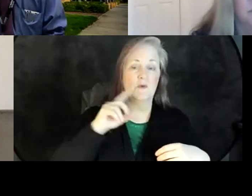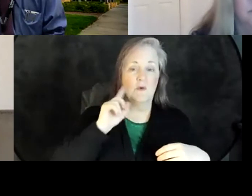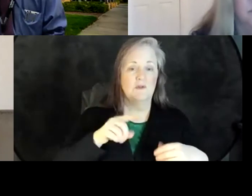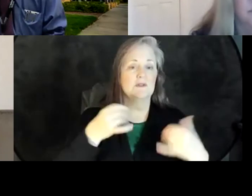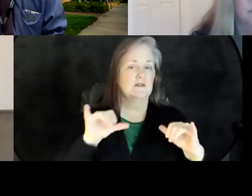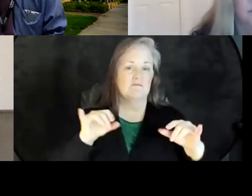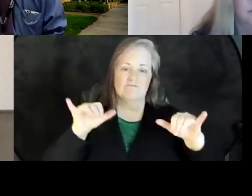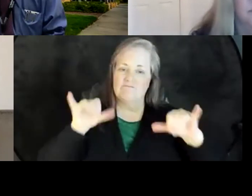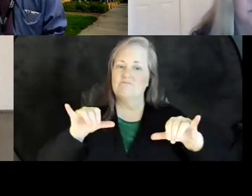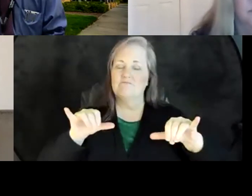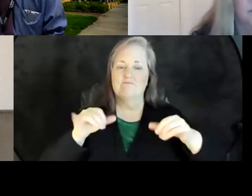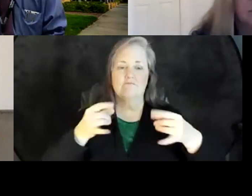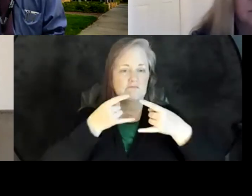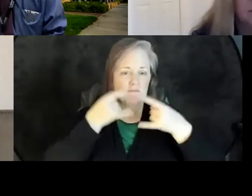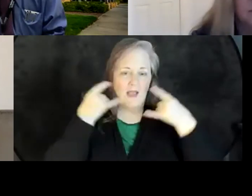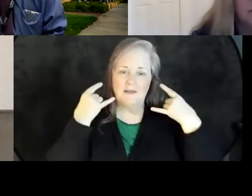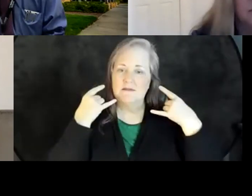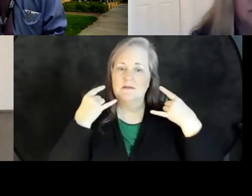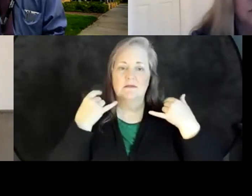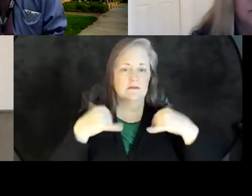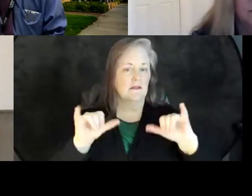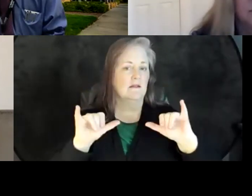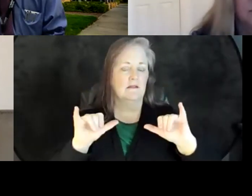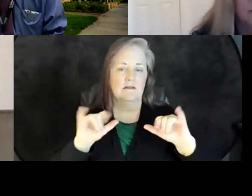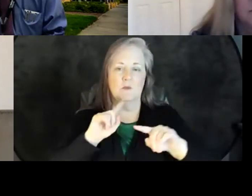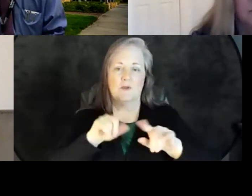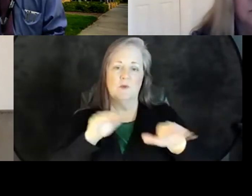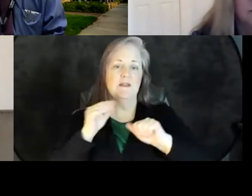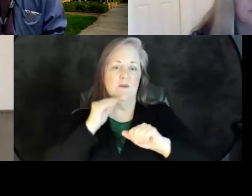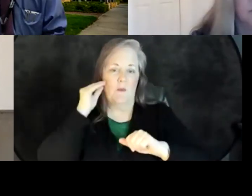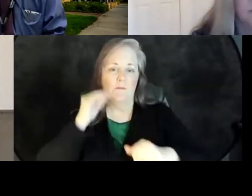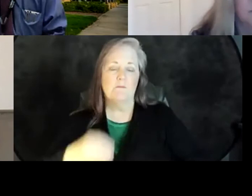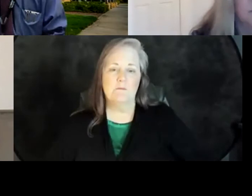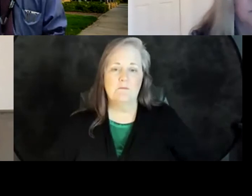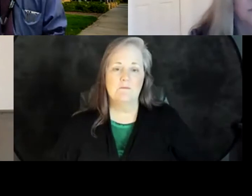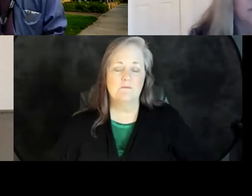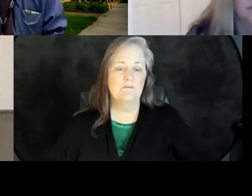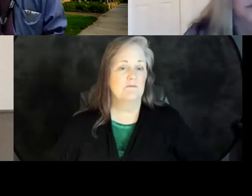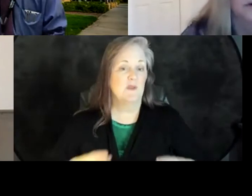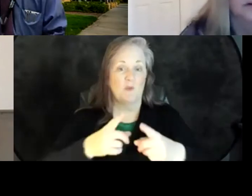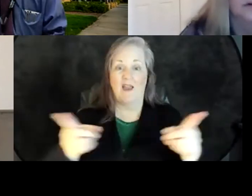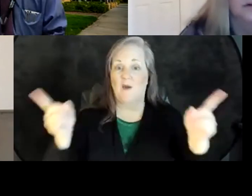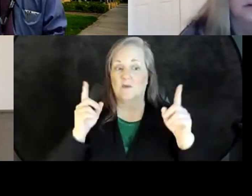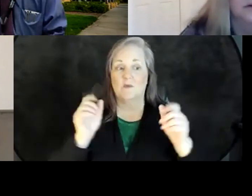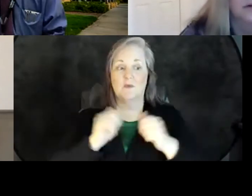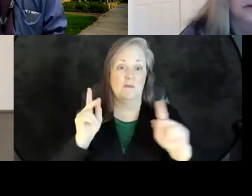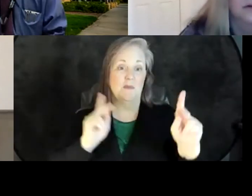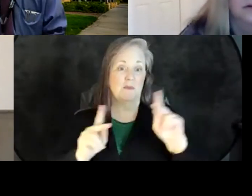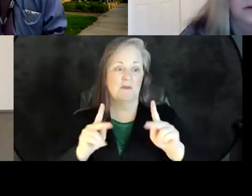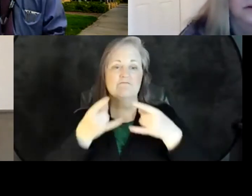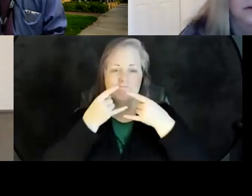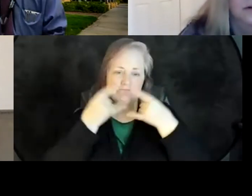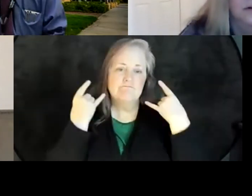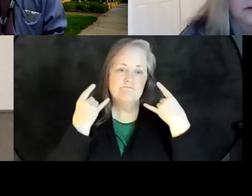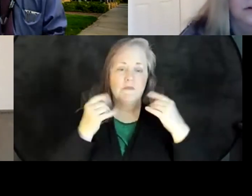everyone should wear a mask when they leave their home, whenever they're in public. So the state